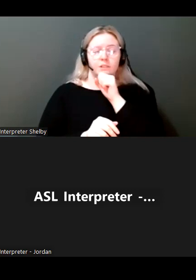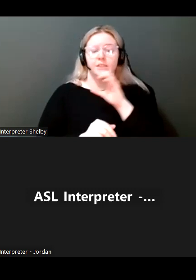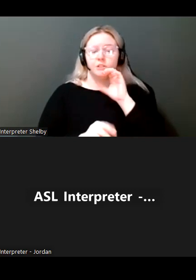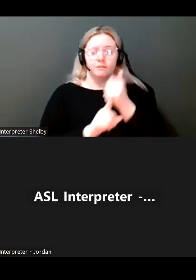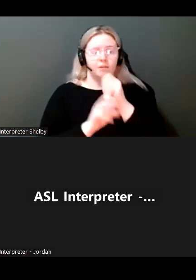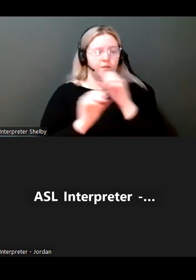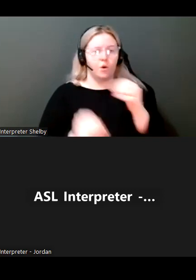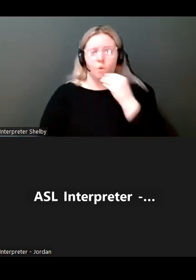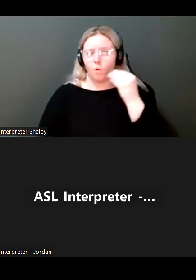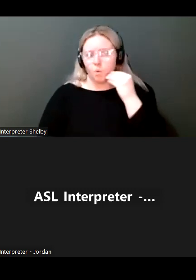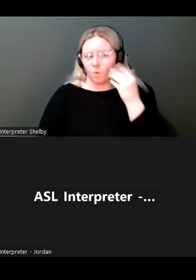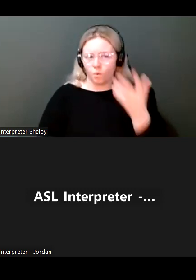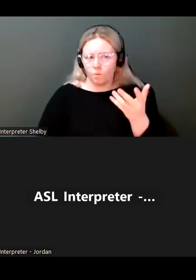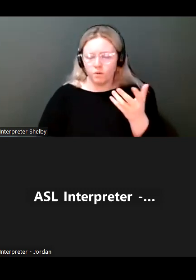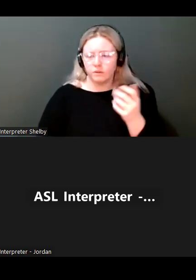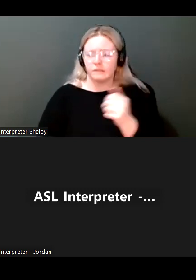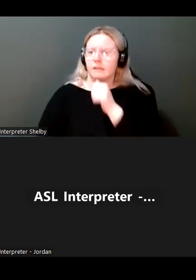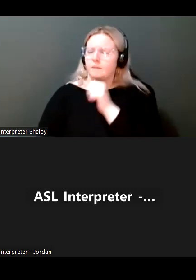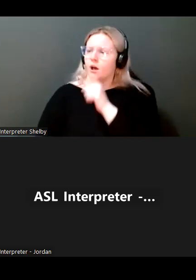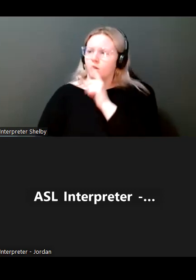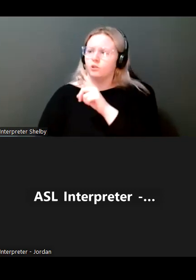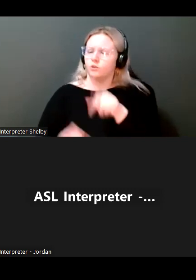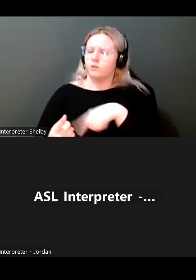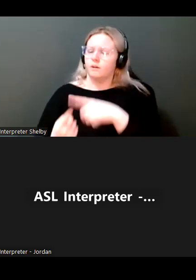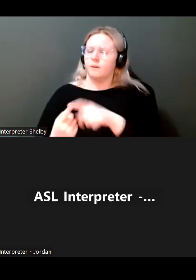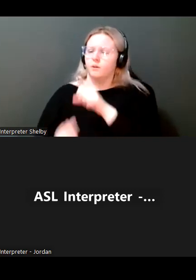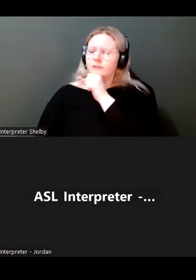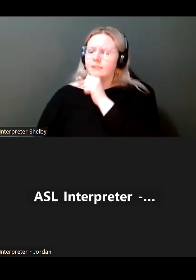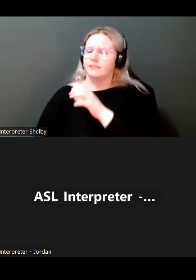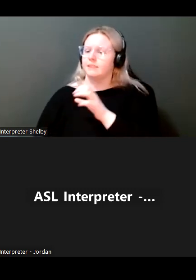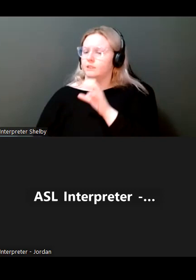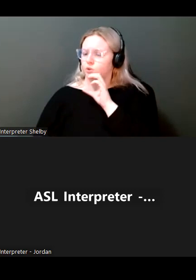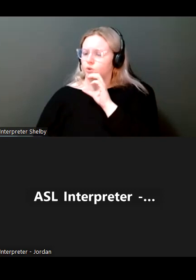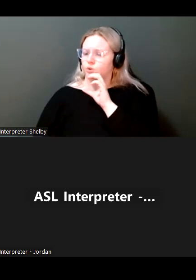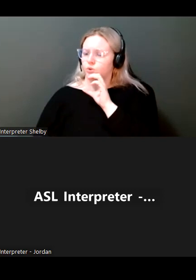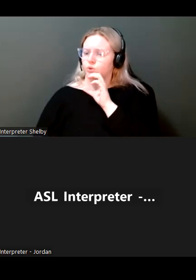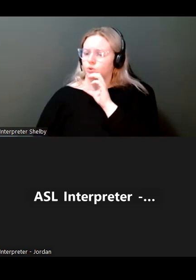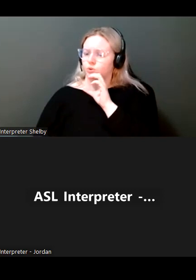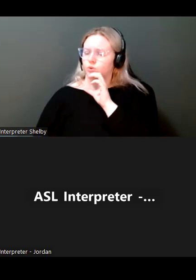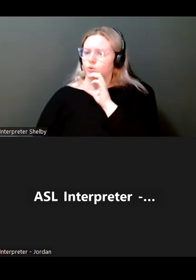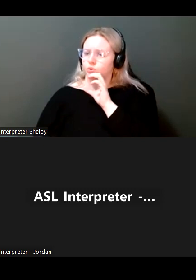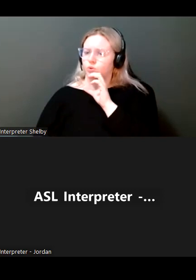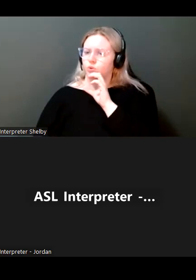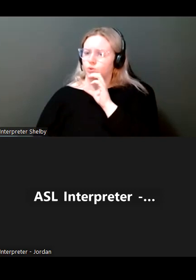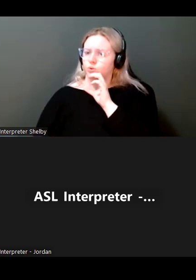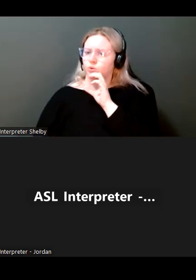I'm not sure about seniors. There is a general.